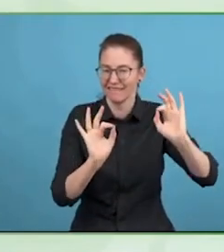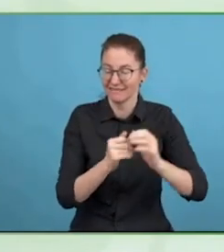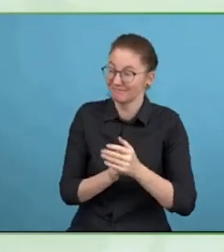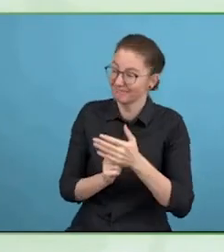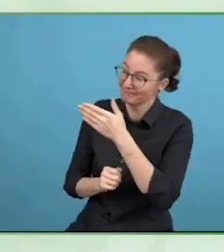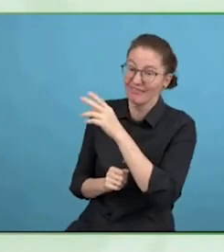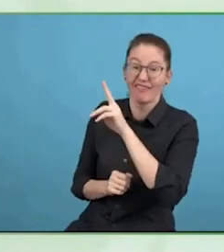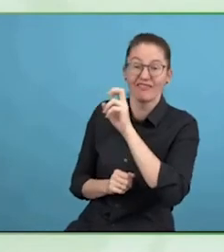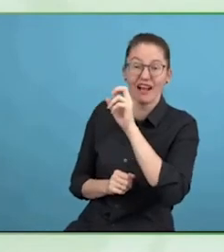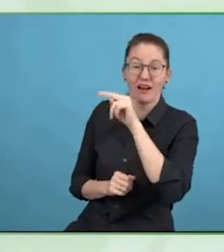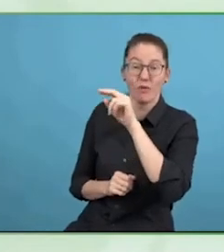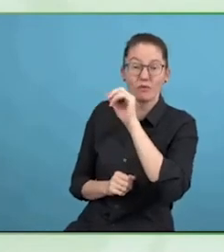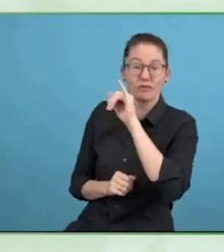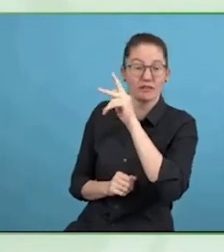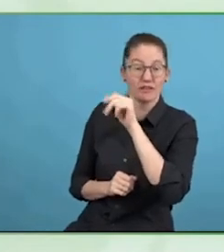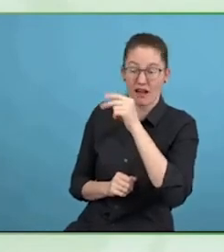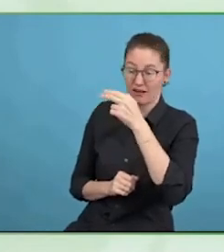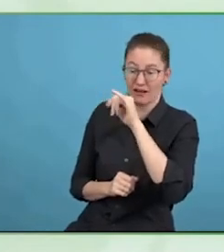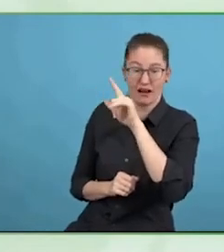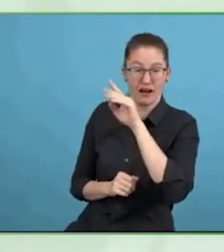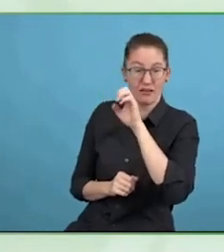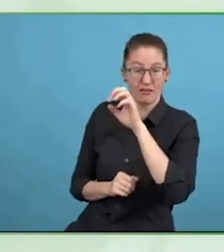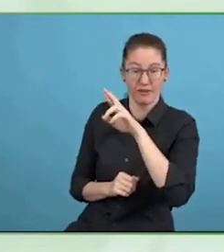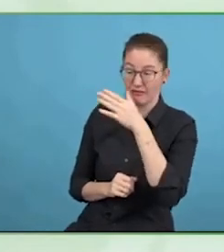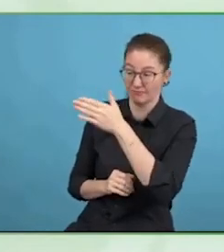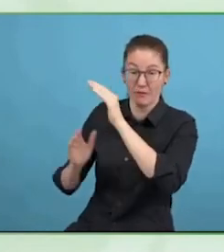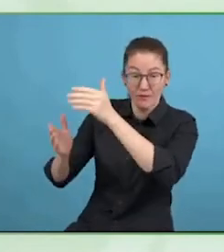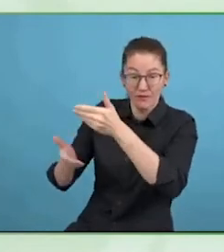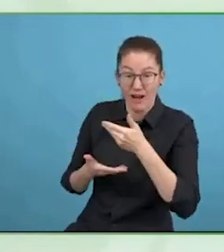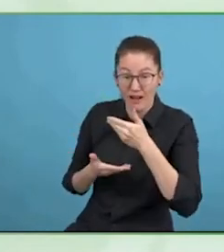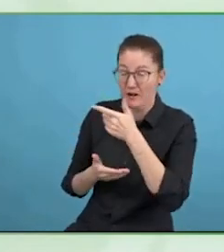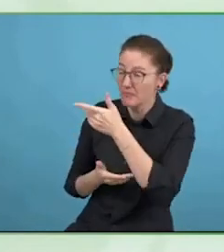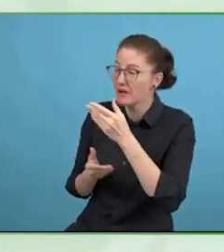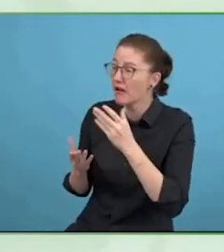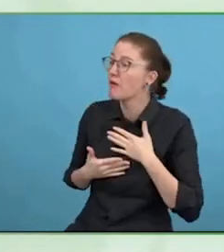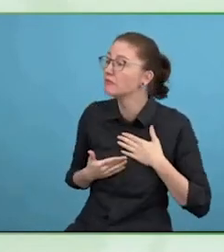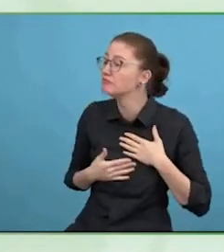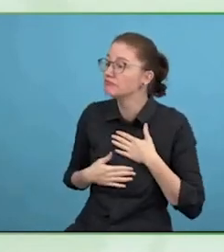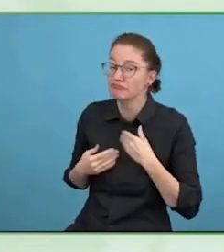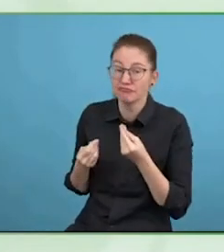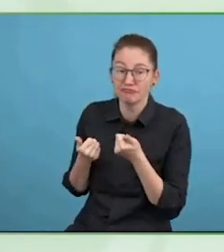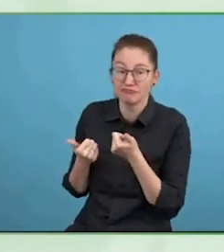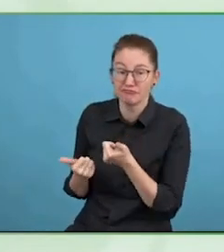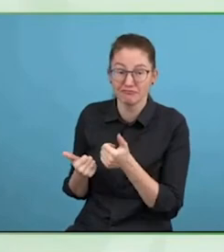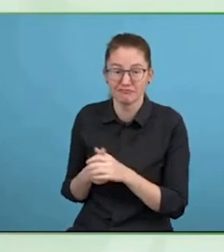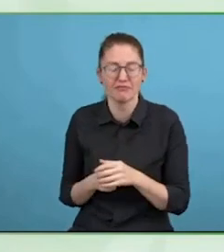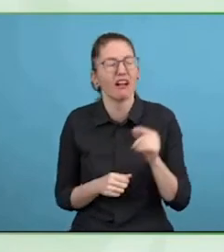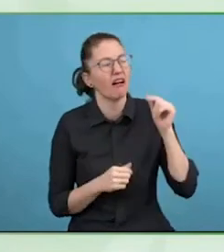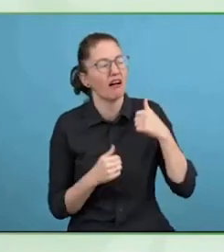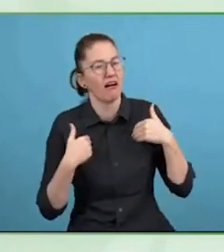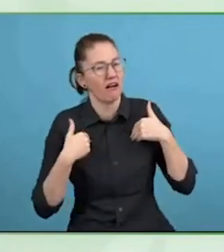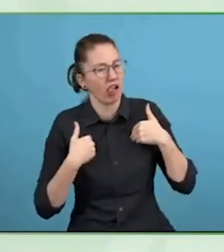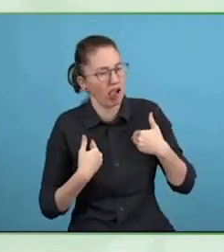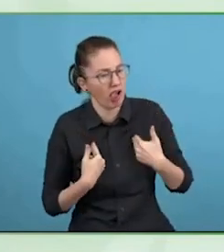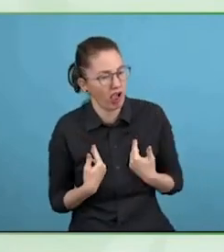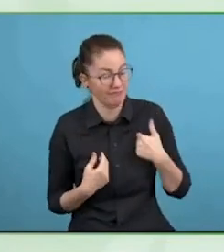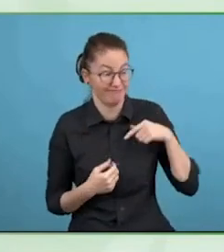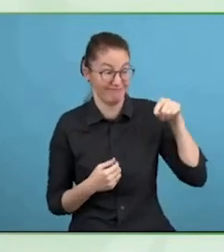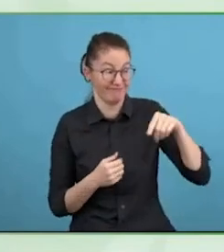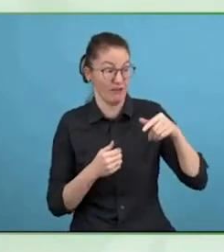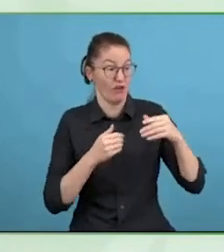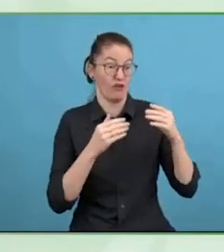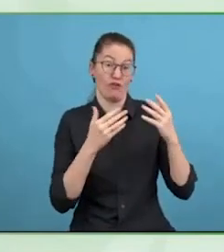interesting content. Yesterday, actually, I went to bed at 8 o'clock after